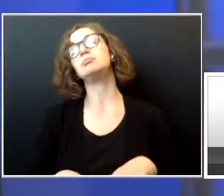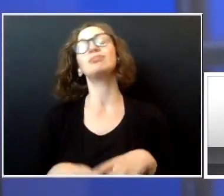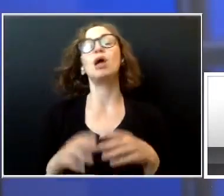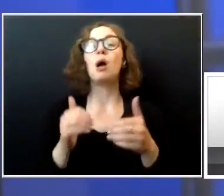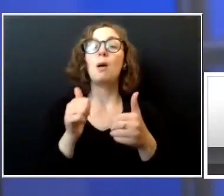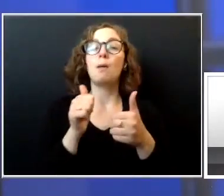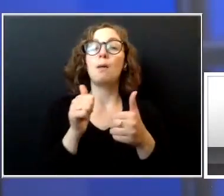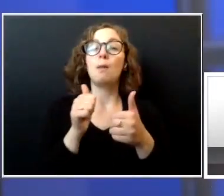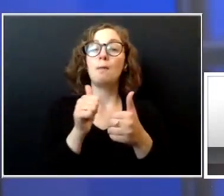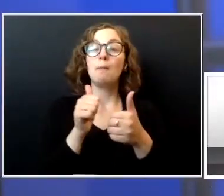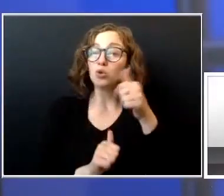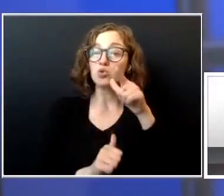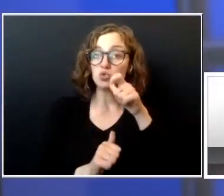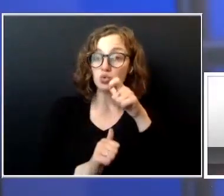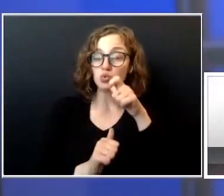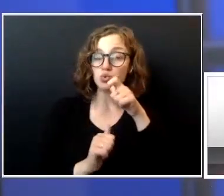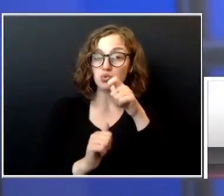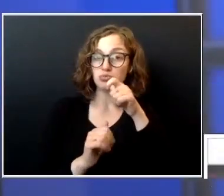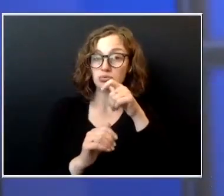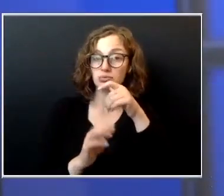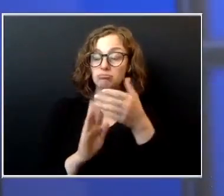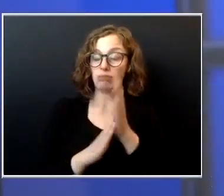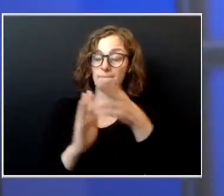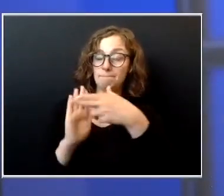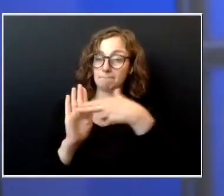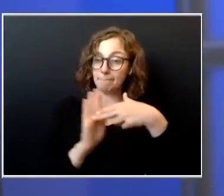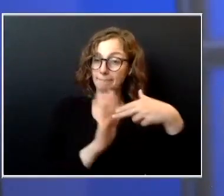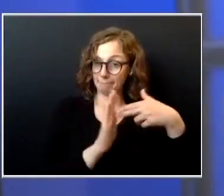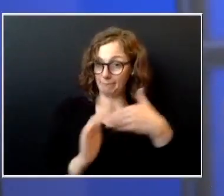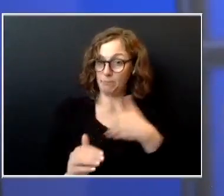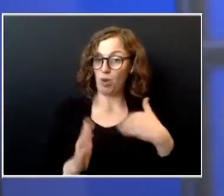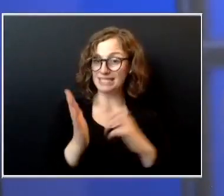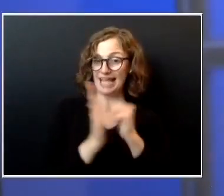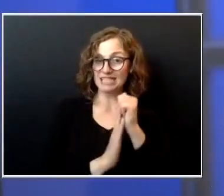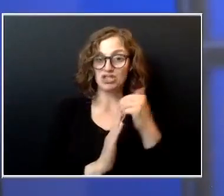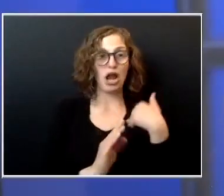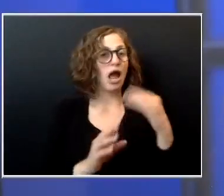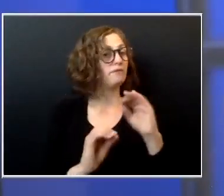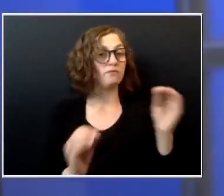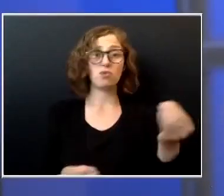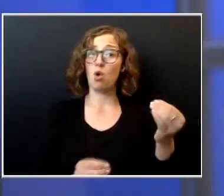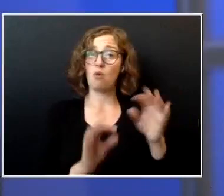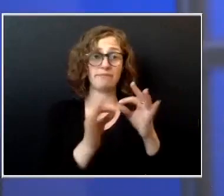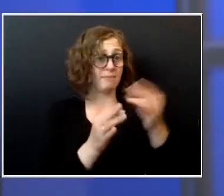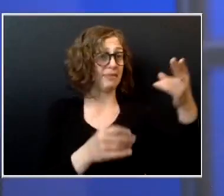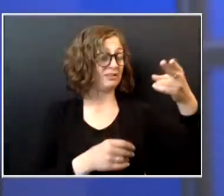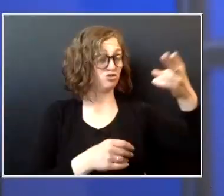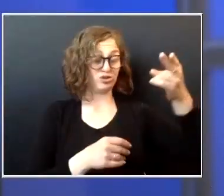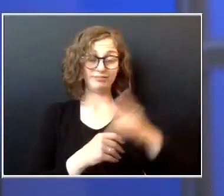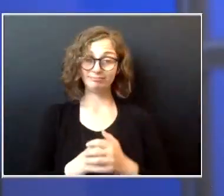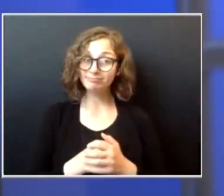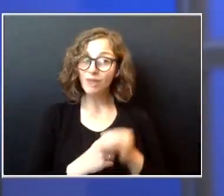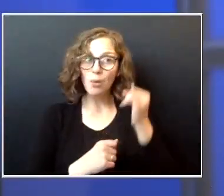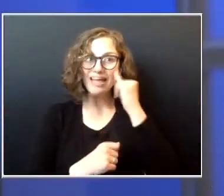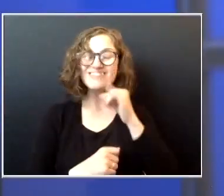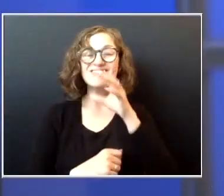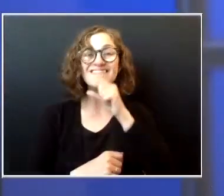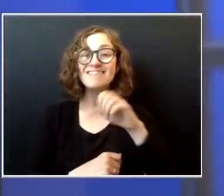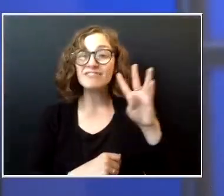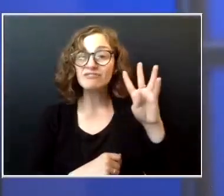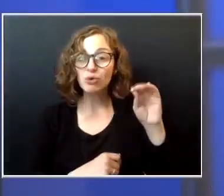a family history of breast cancer. So if you're at screening age, come get your mammogram. Get your mammogram every year. Breast cancer is so incredibly